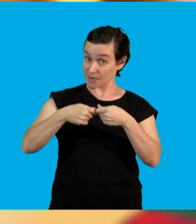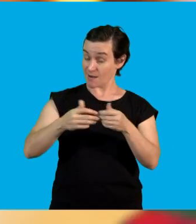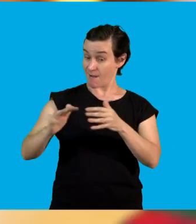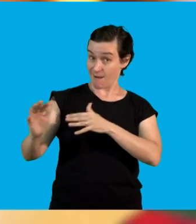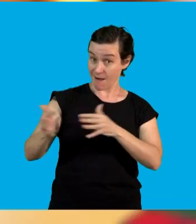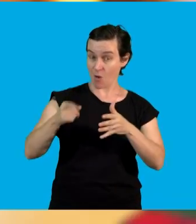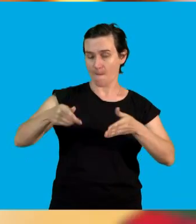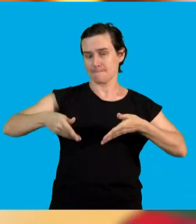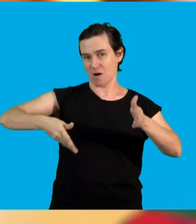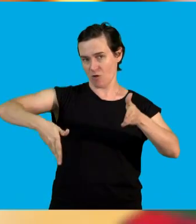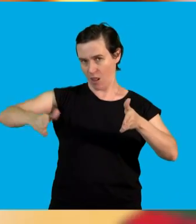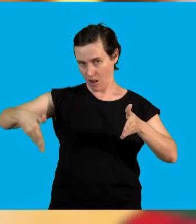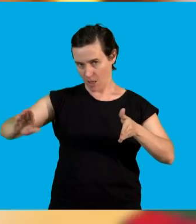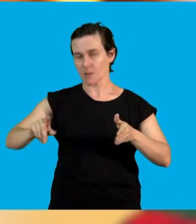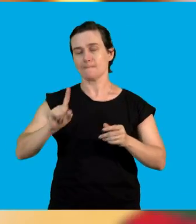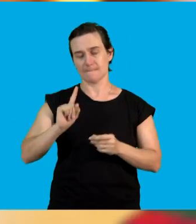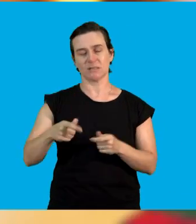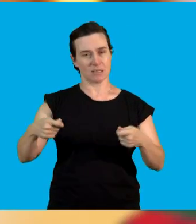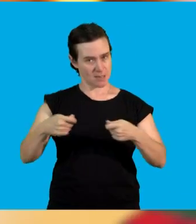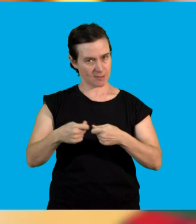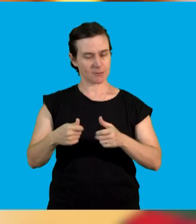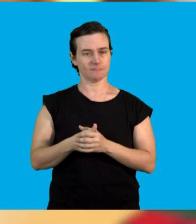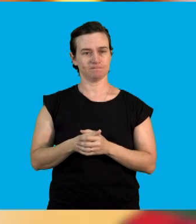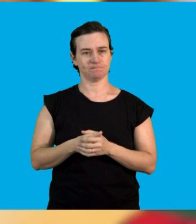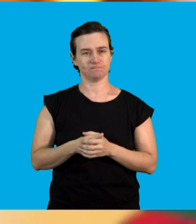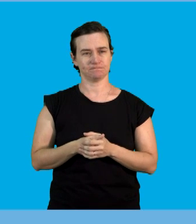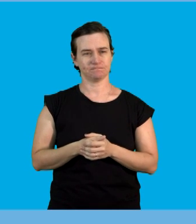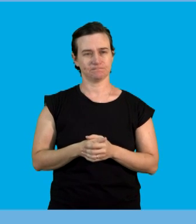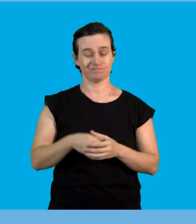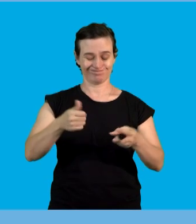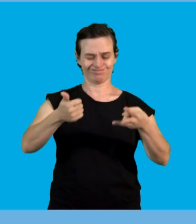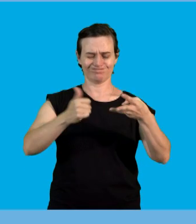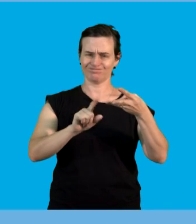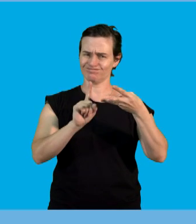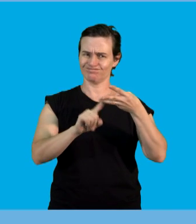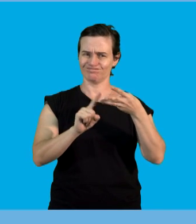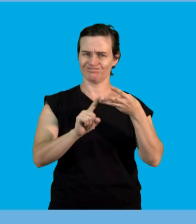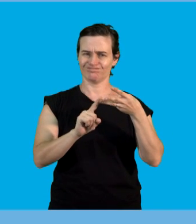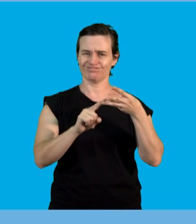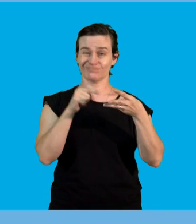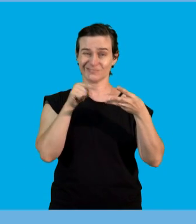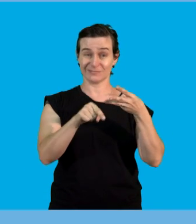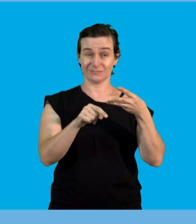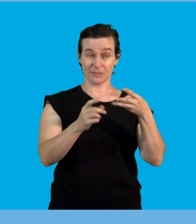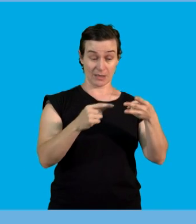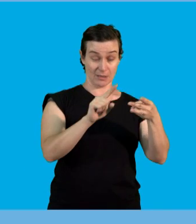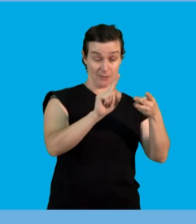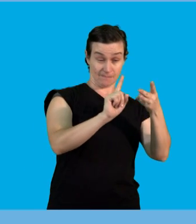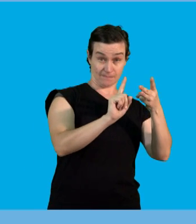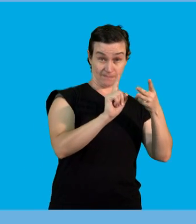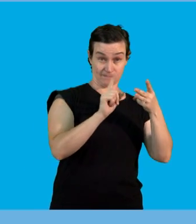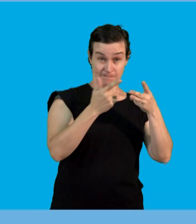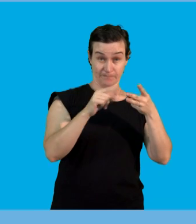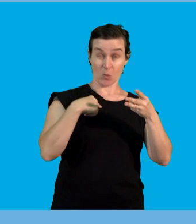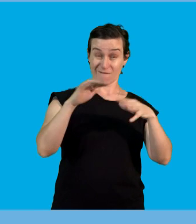the 2 points, it must always be connected in parallel. Now here, they are asking, how should the instrument mentioned above